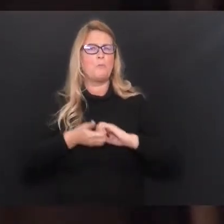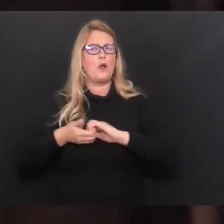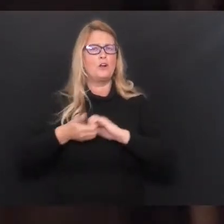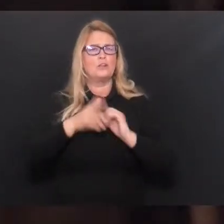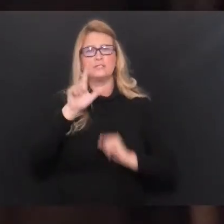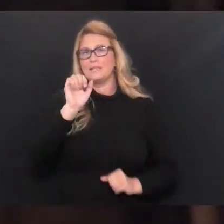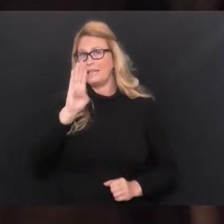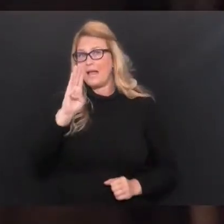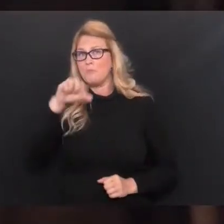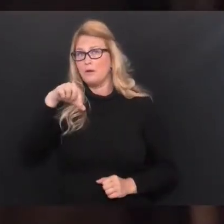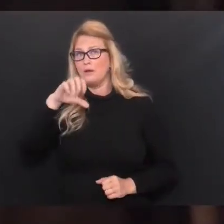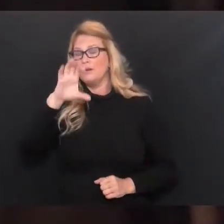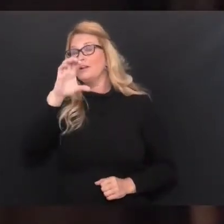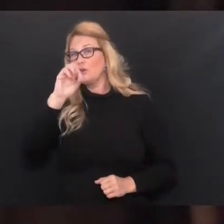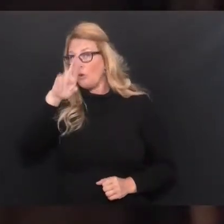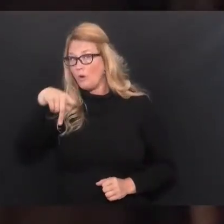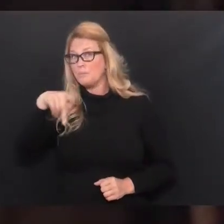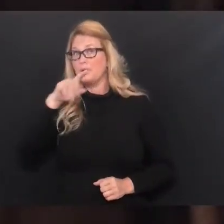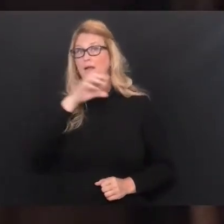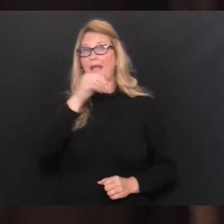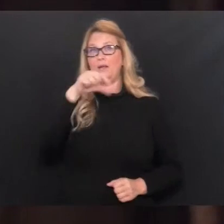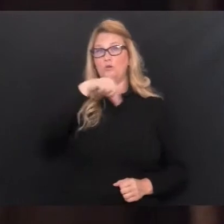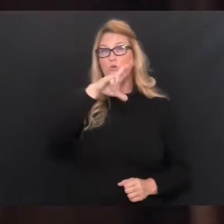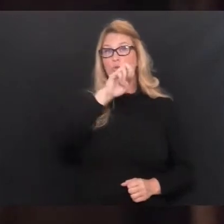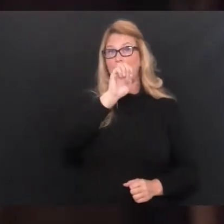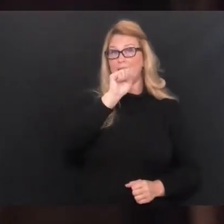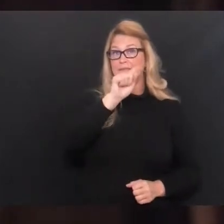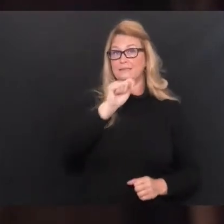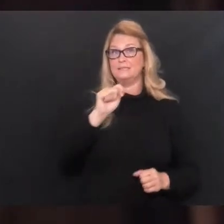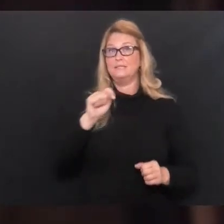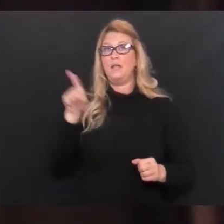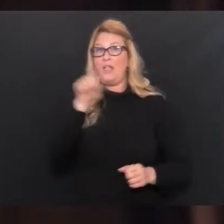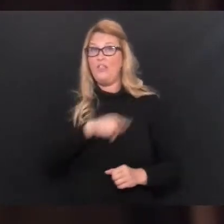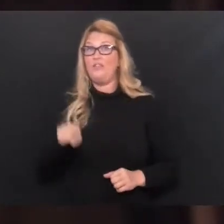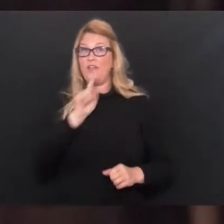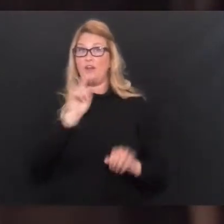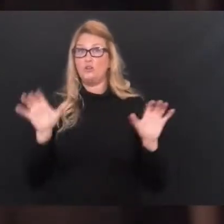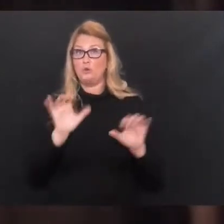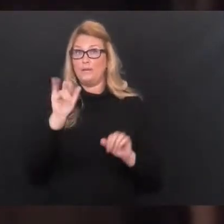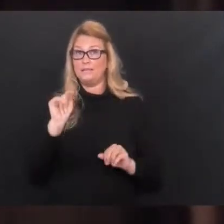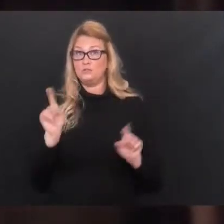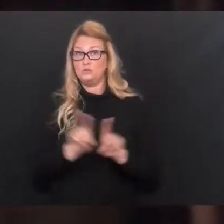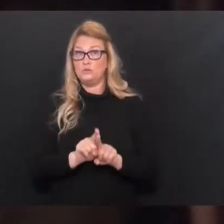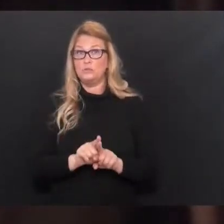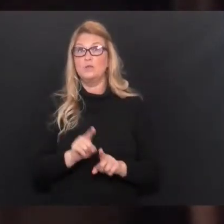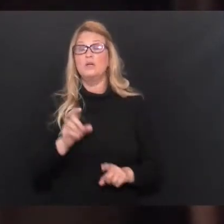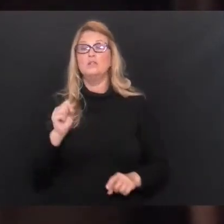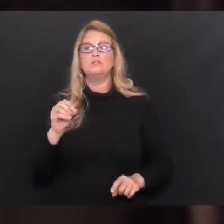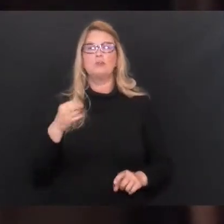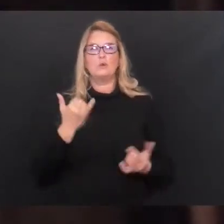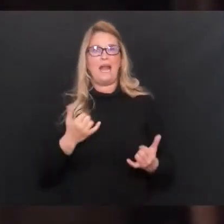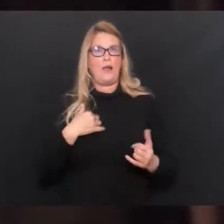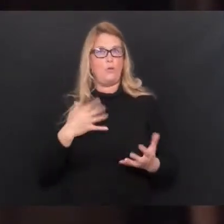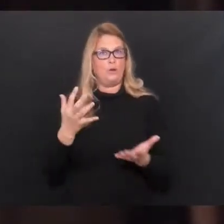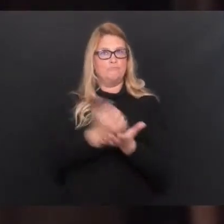and Quest that are also sequencing. So our own capacity, we're expanding and we're getting more samples, but we also